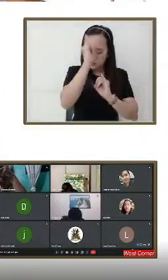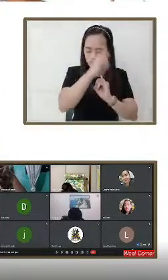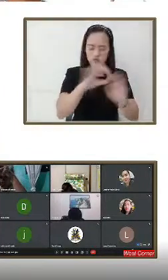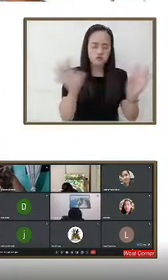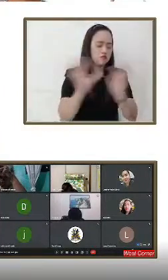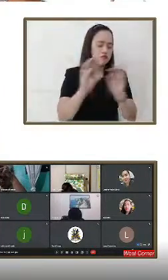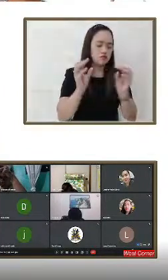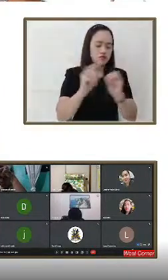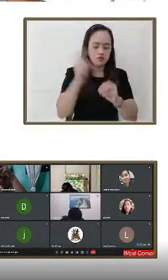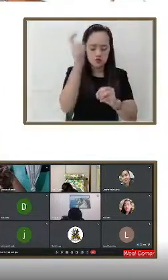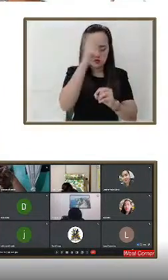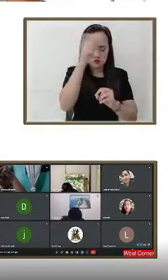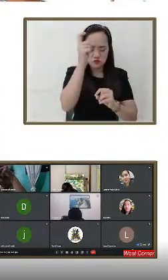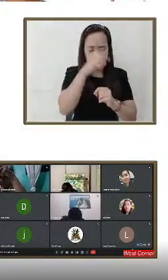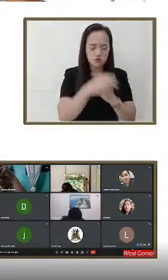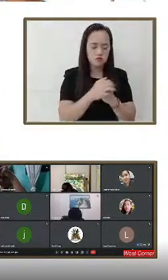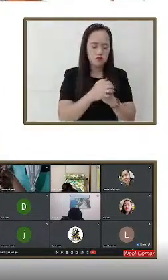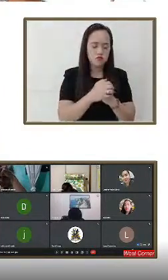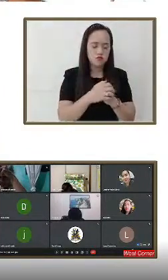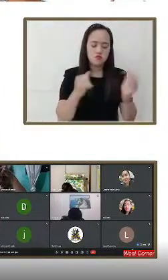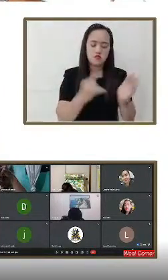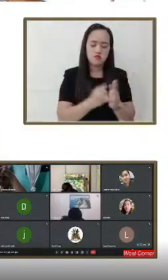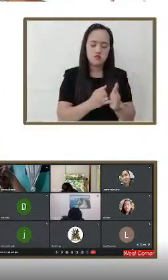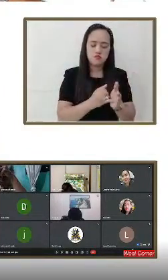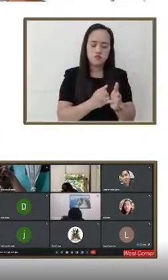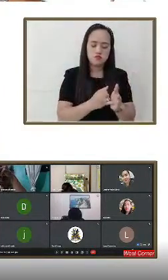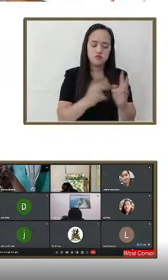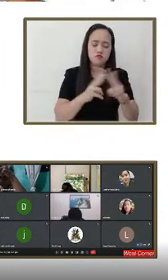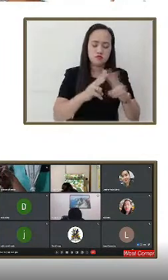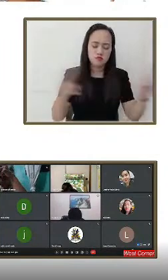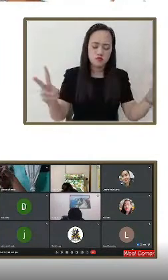wisdom, is dangerous.